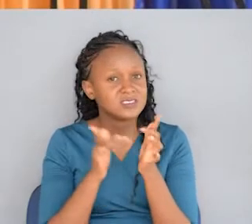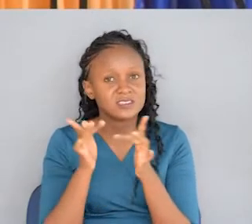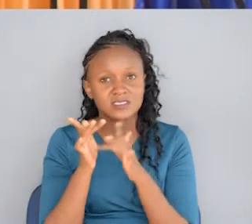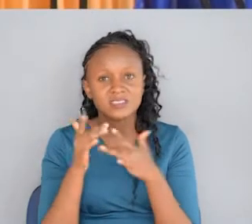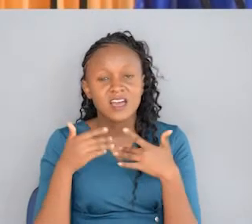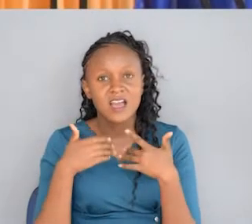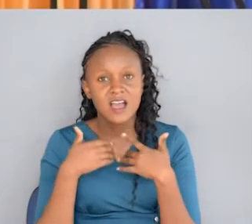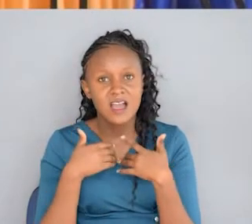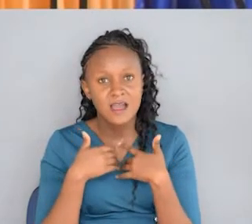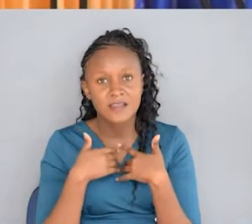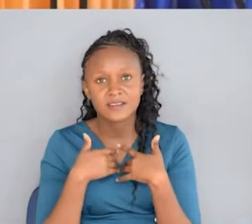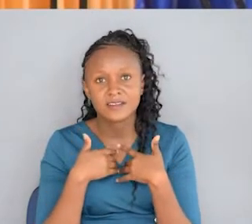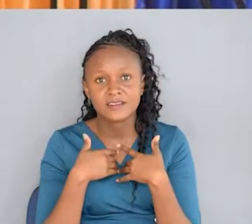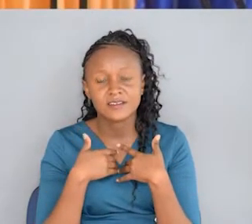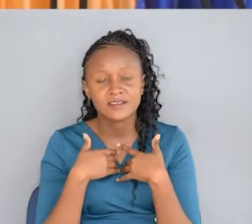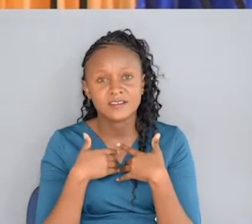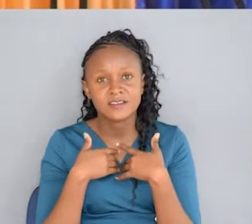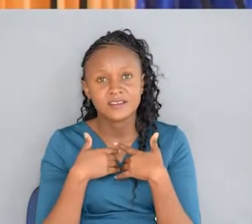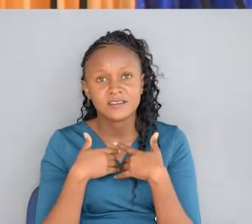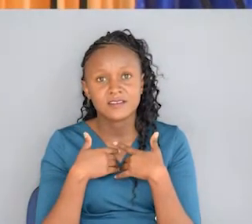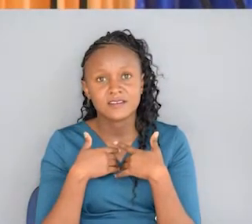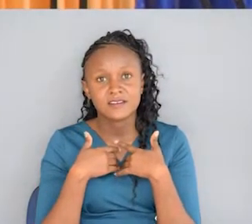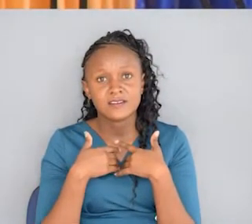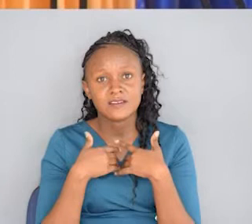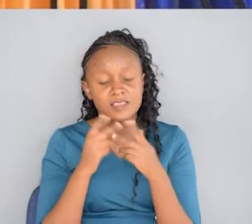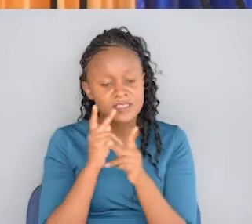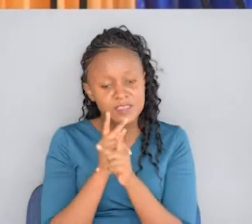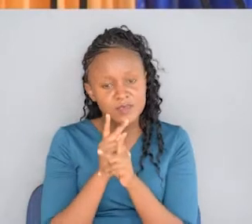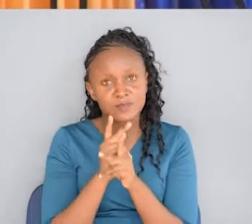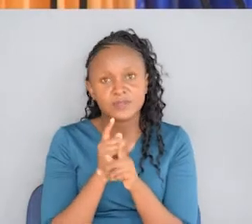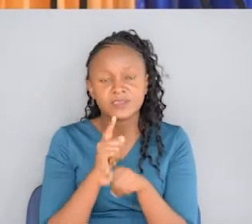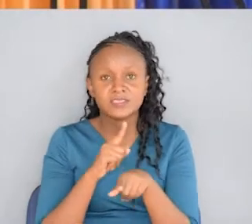that he had set apart so that he can be in prayer.